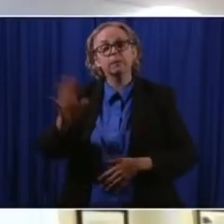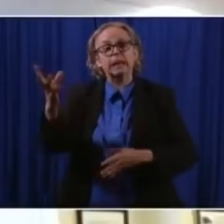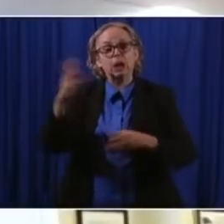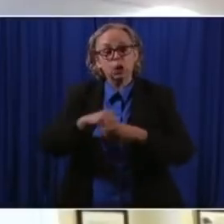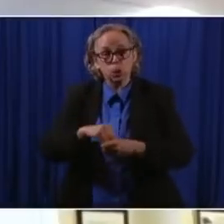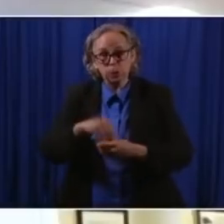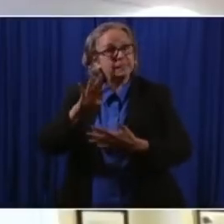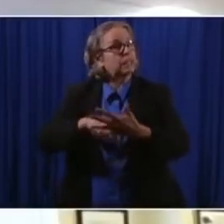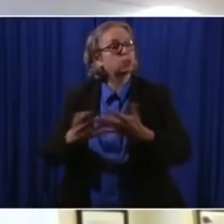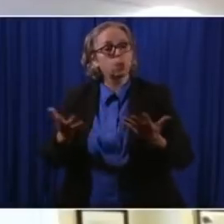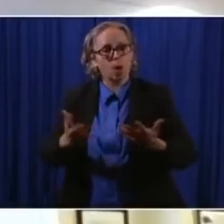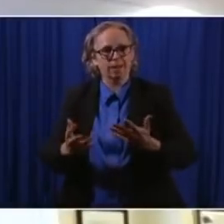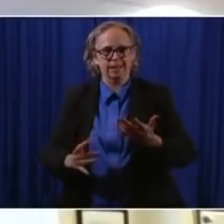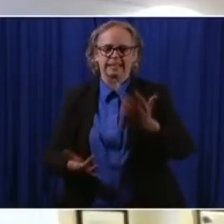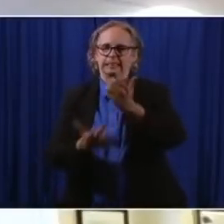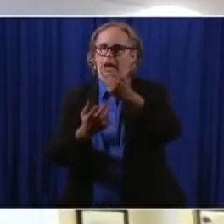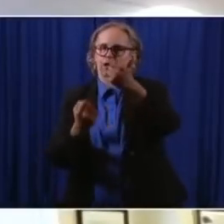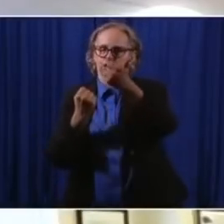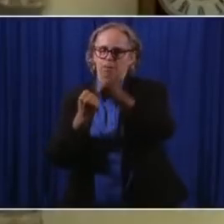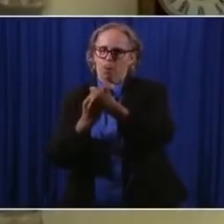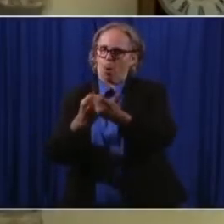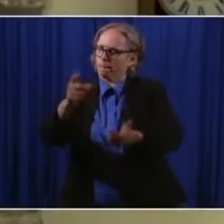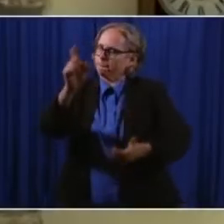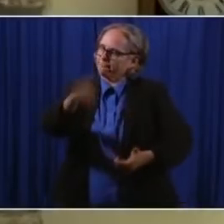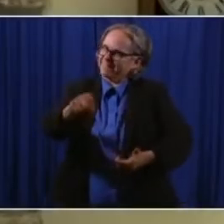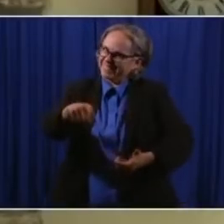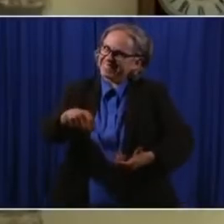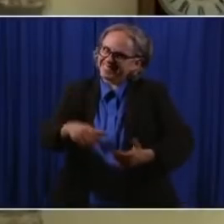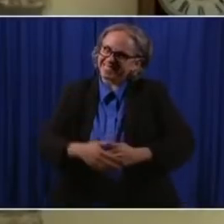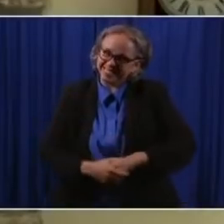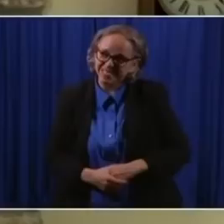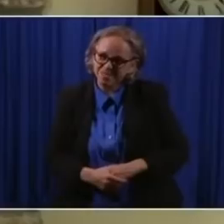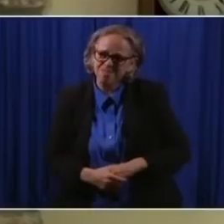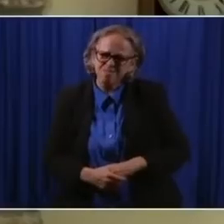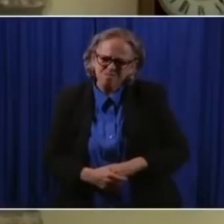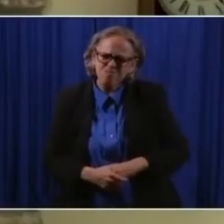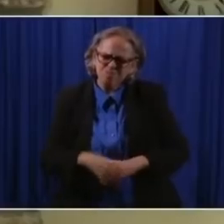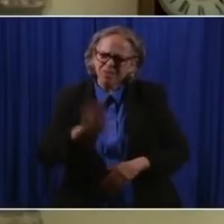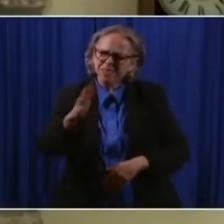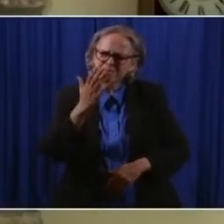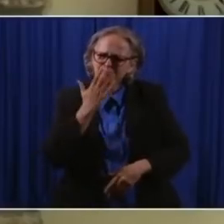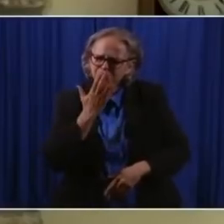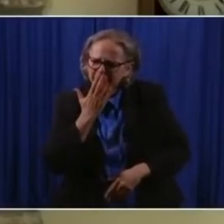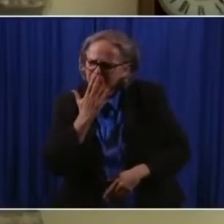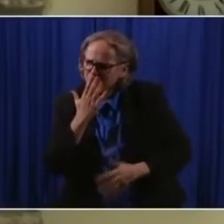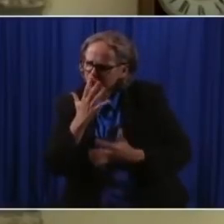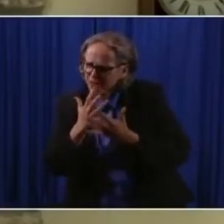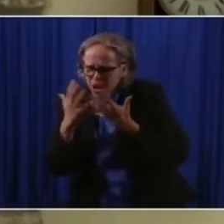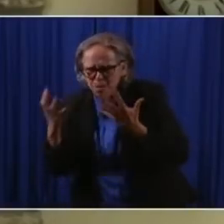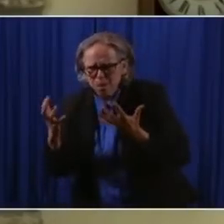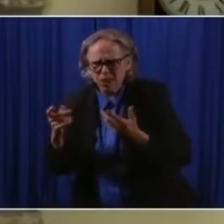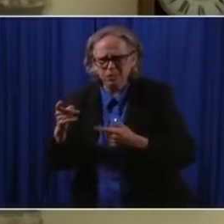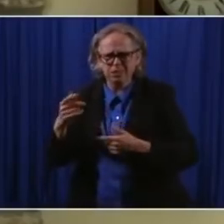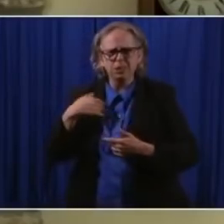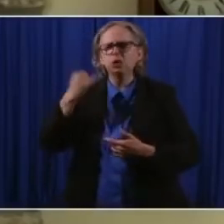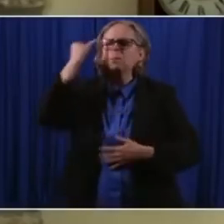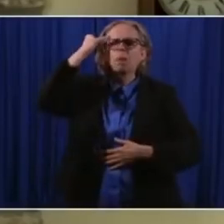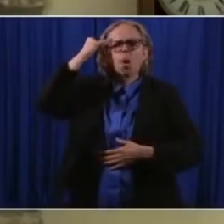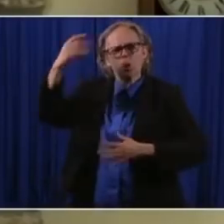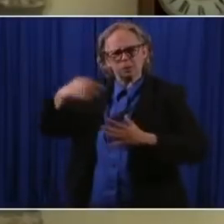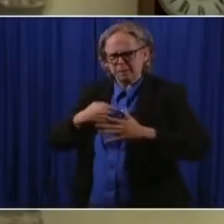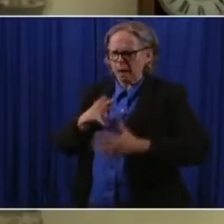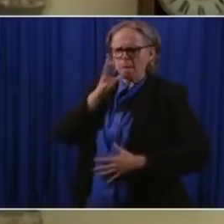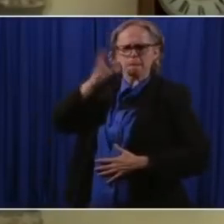may need. Well, that's great, Doctor. Thank you. Thank you very much. So let's say I'm a parent. I've got